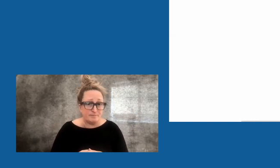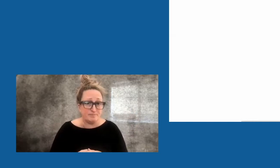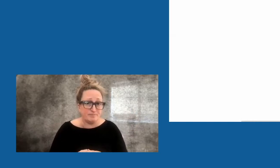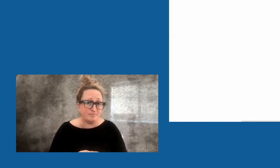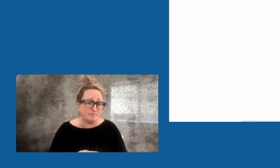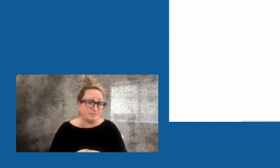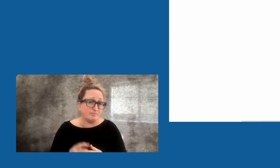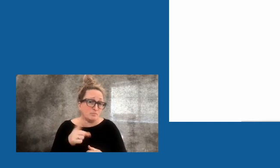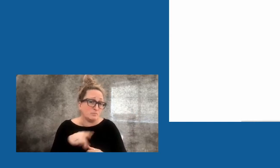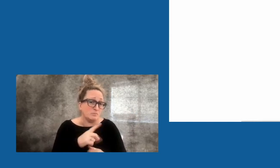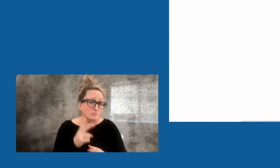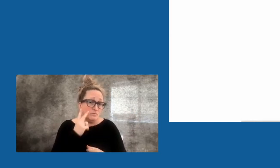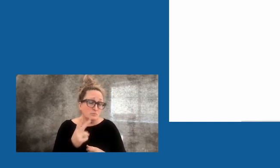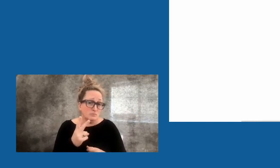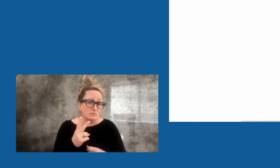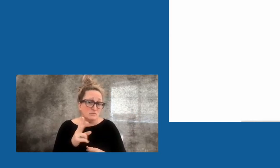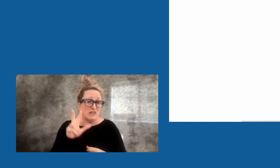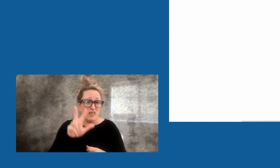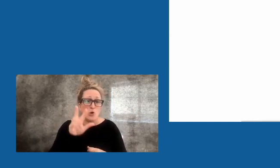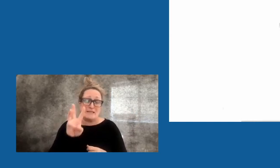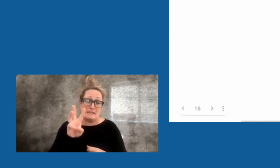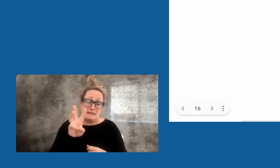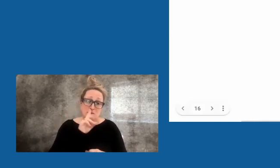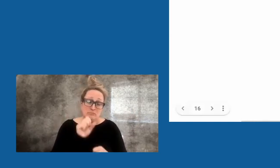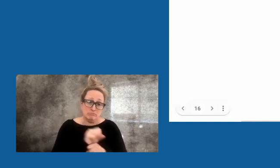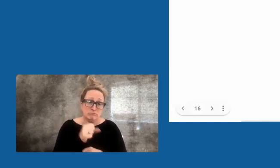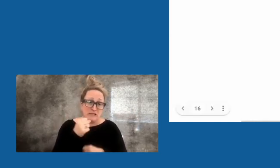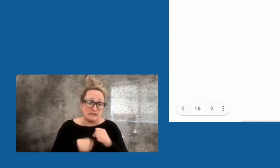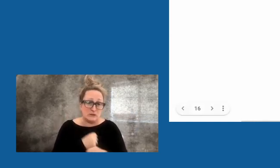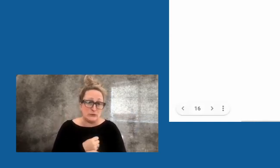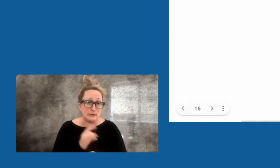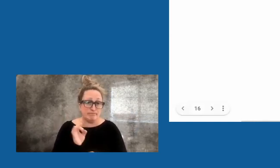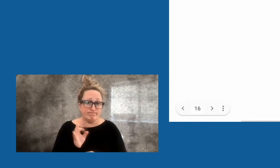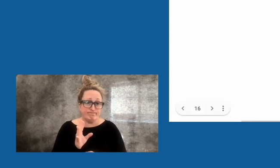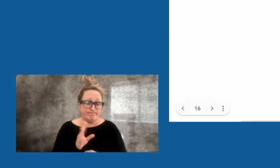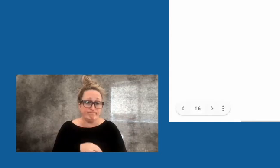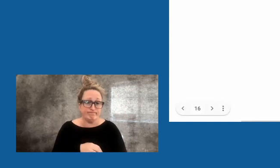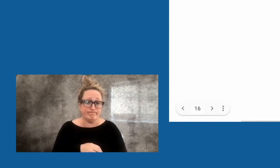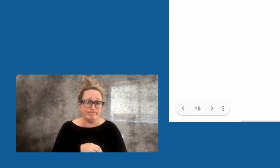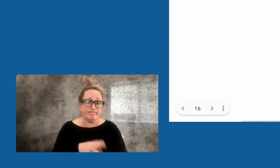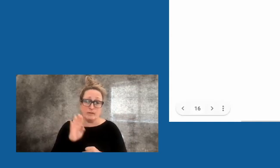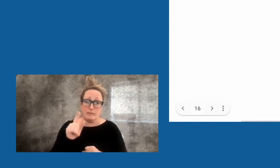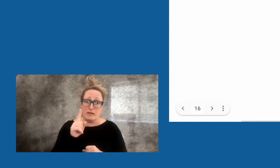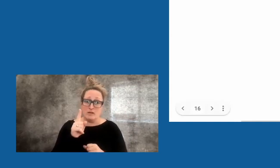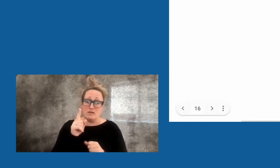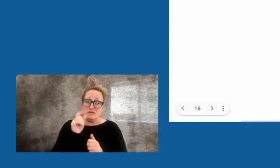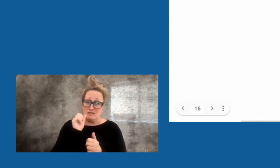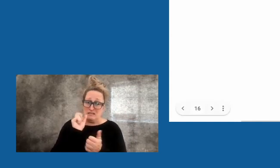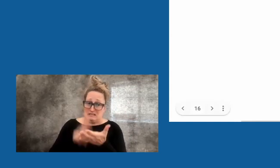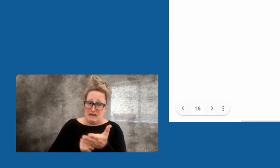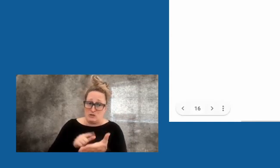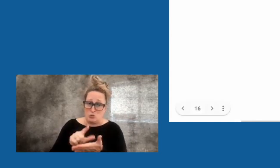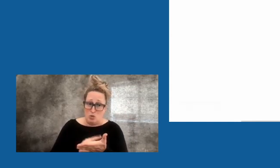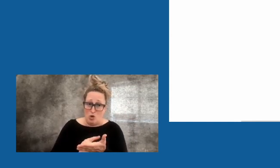And as you can see, it's actually 36 states this year with bills signed into law in many of